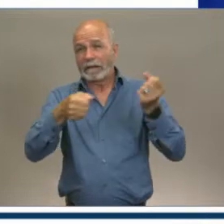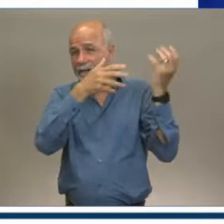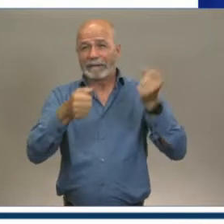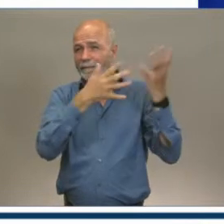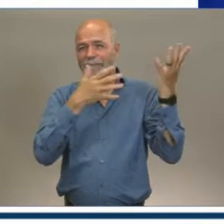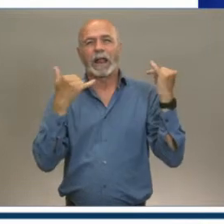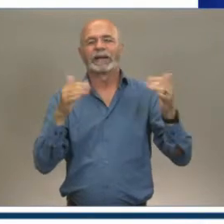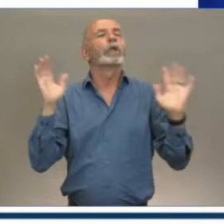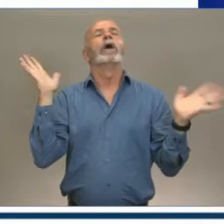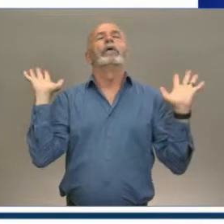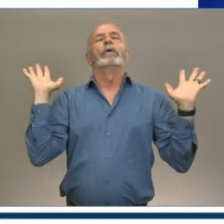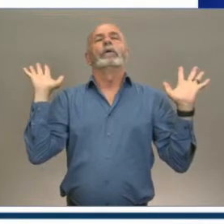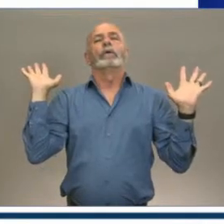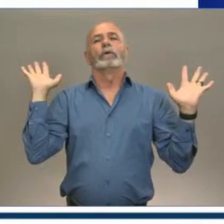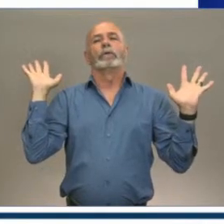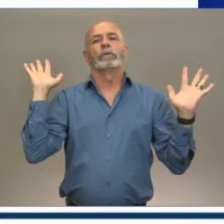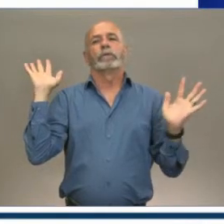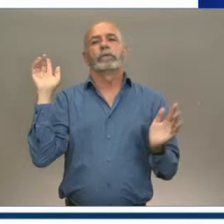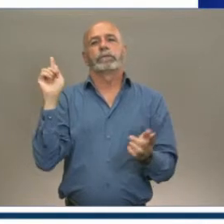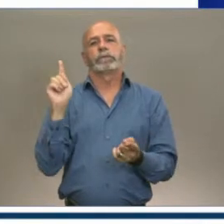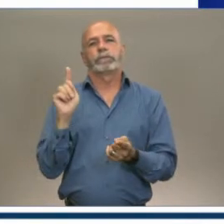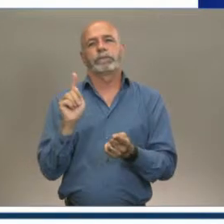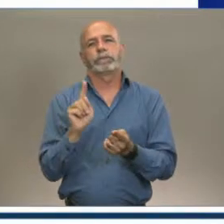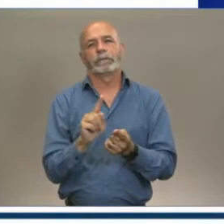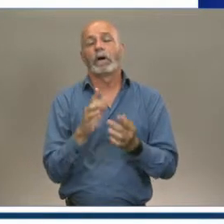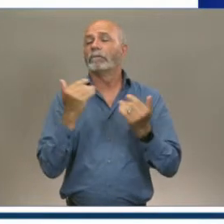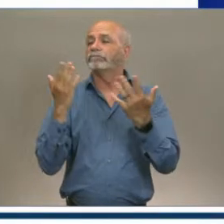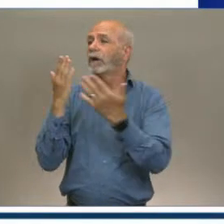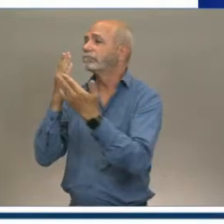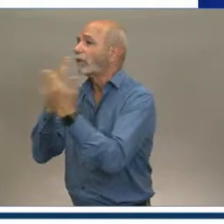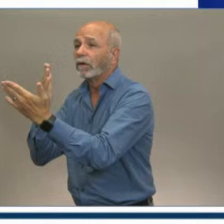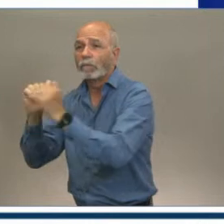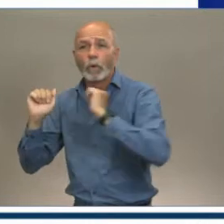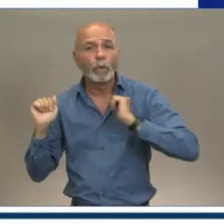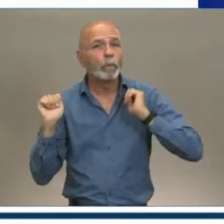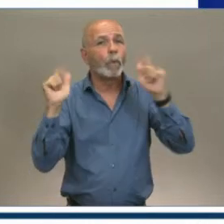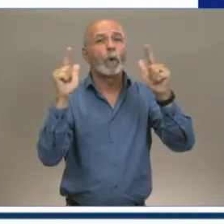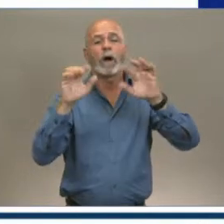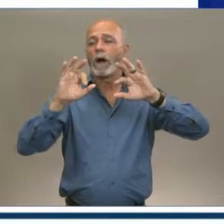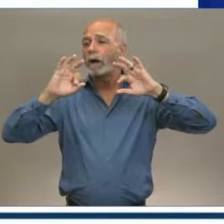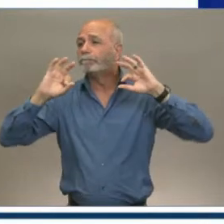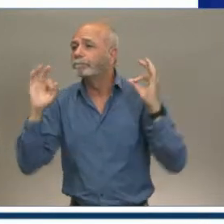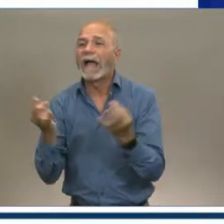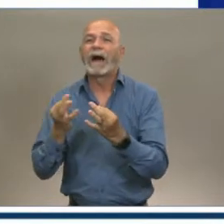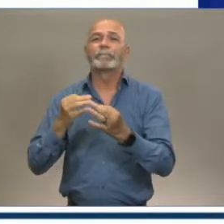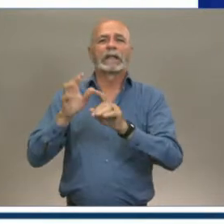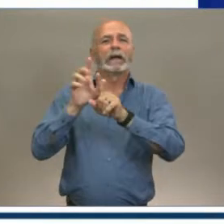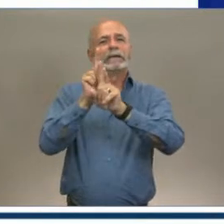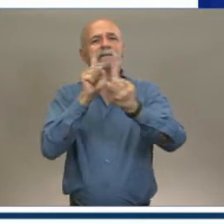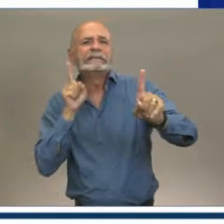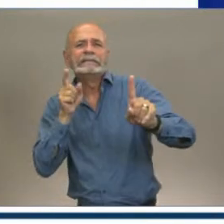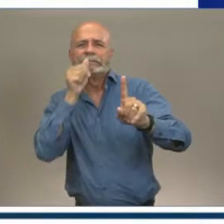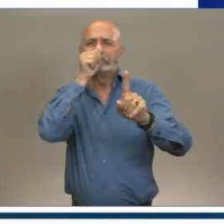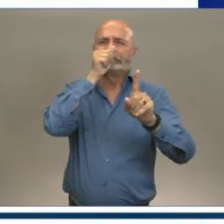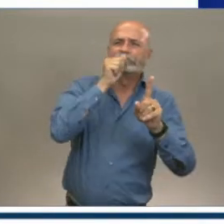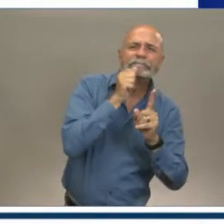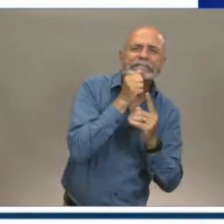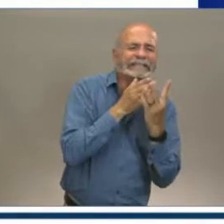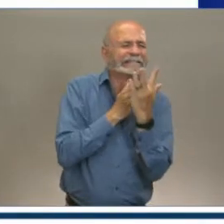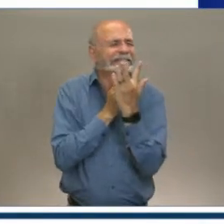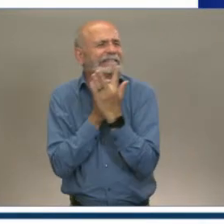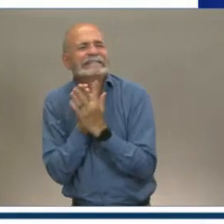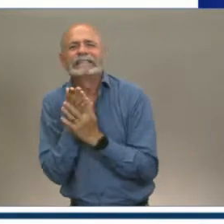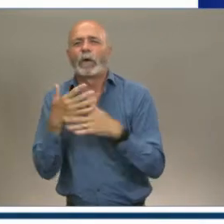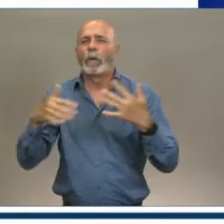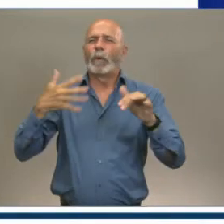have stayed away from your friends and family, you canceled plans, and you stuck close to home. Thank you for continuing to follow the public